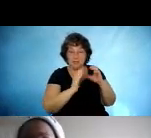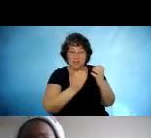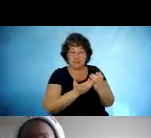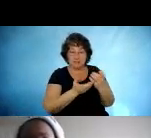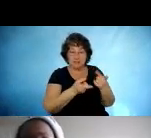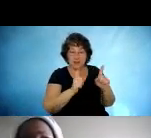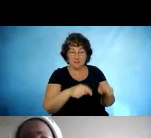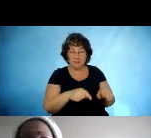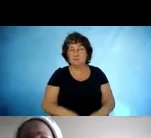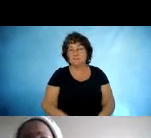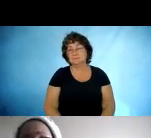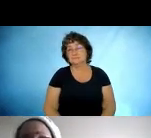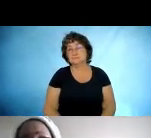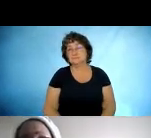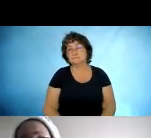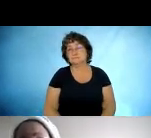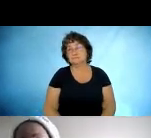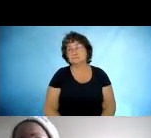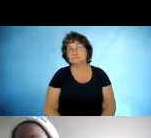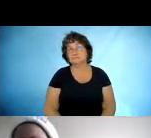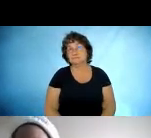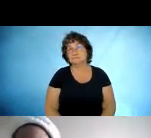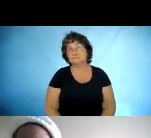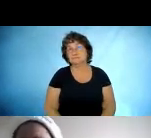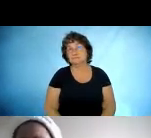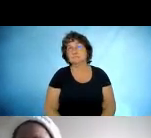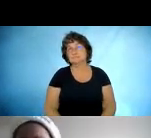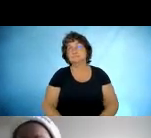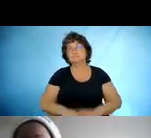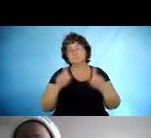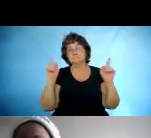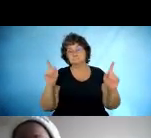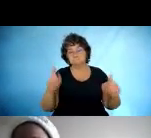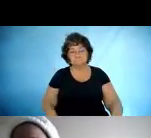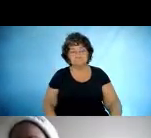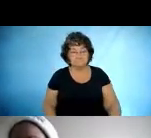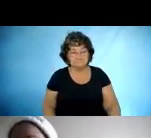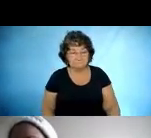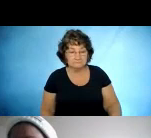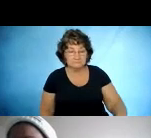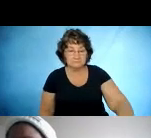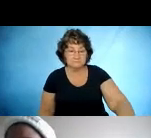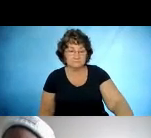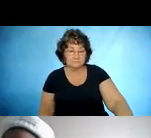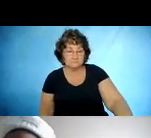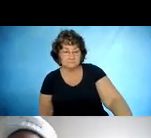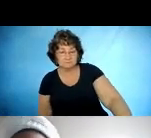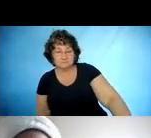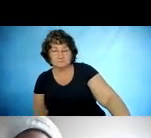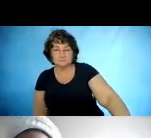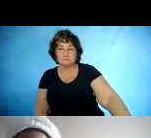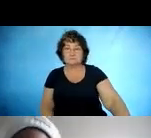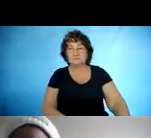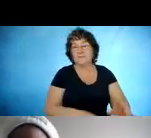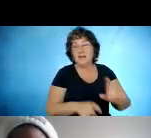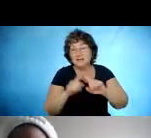I would say it was a lot different. It was a lot different, but like the same